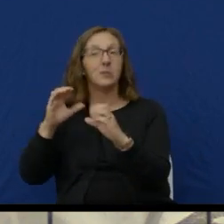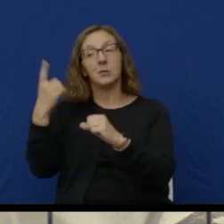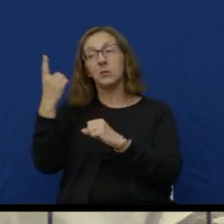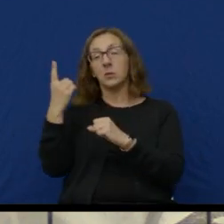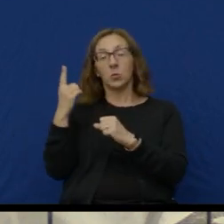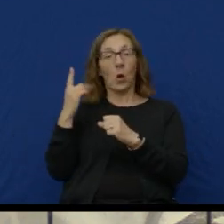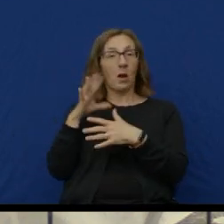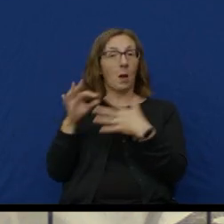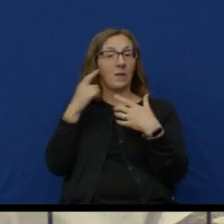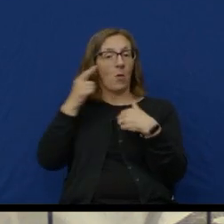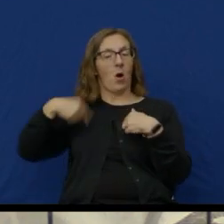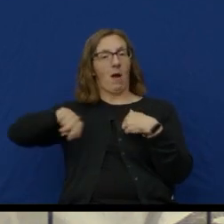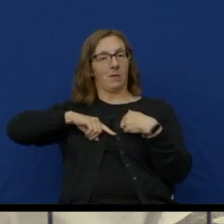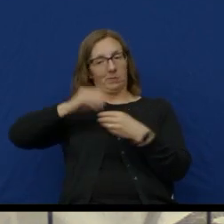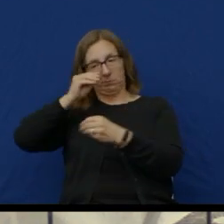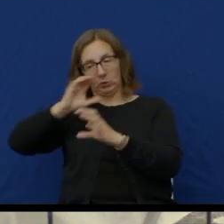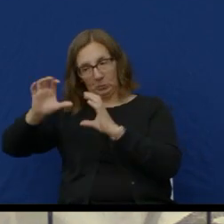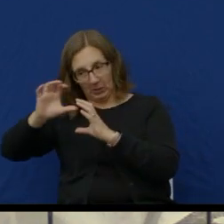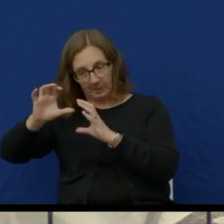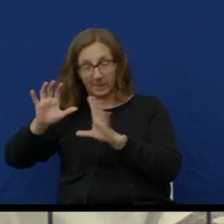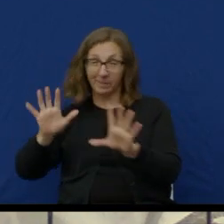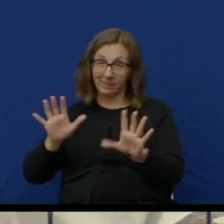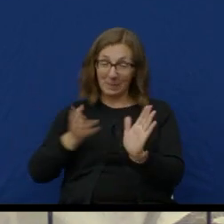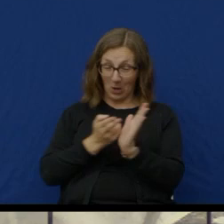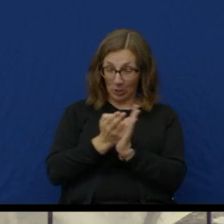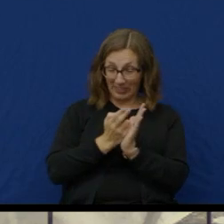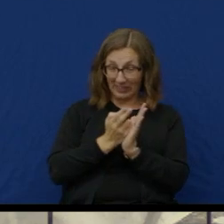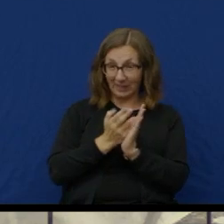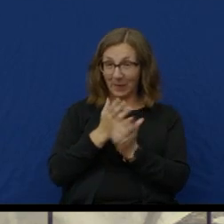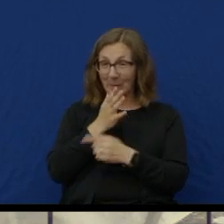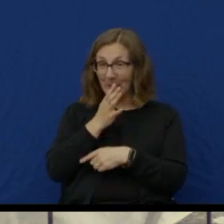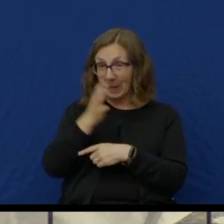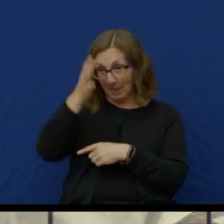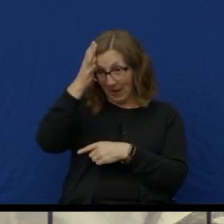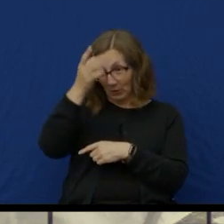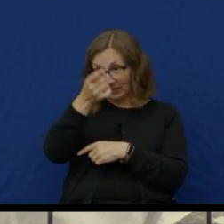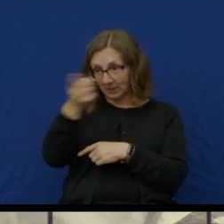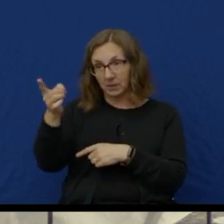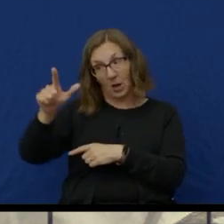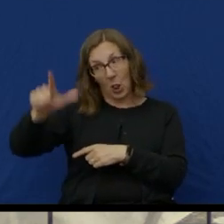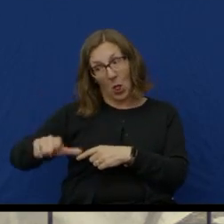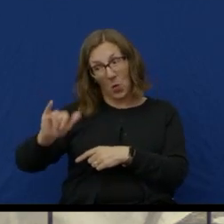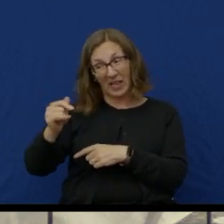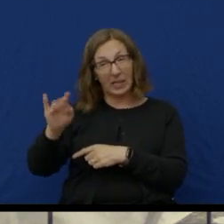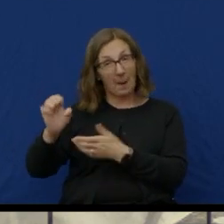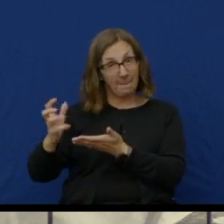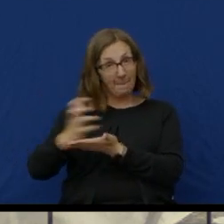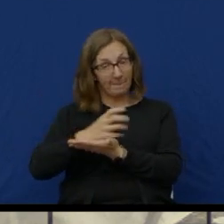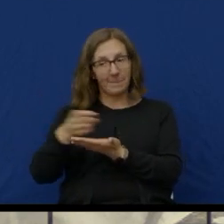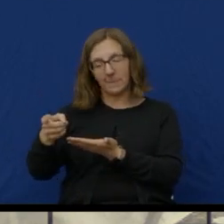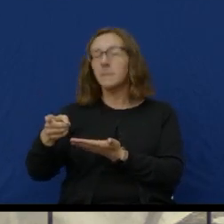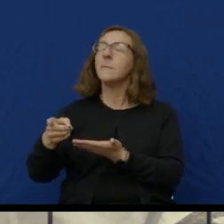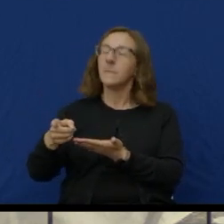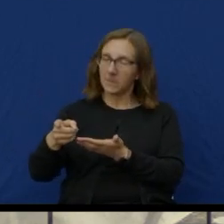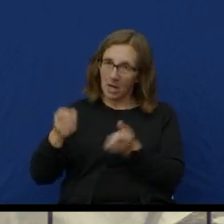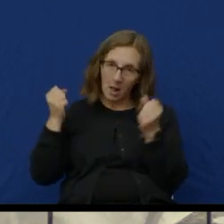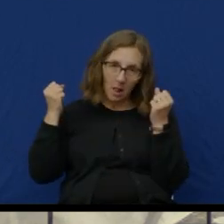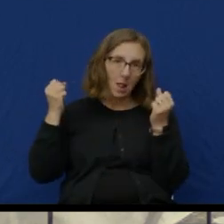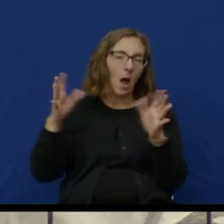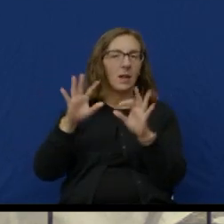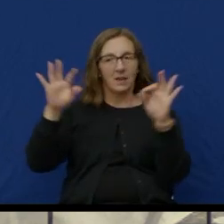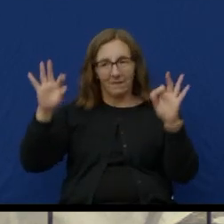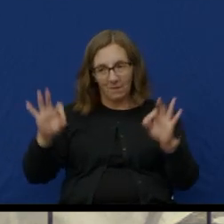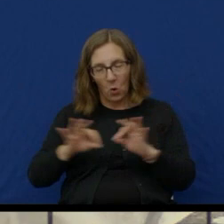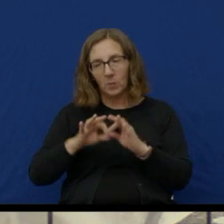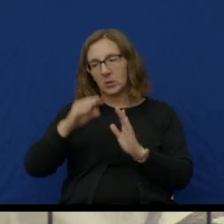making them aware of it. But to be honest with you, from a parent's perspective, especially low-income parent, there's a lot of steps you got to go through in the forms you got to fill